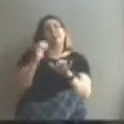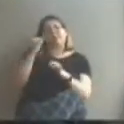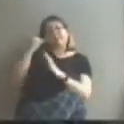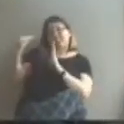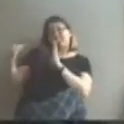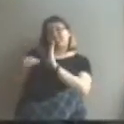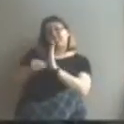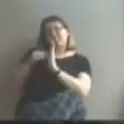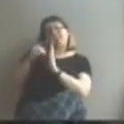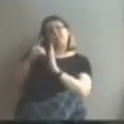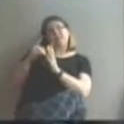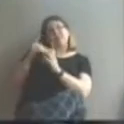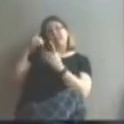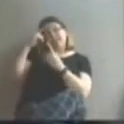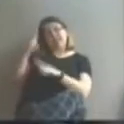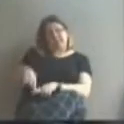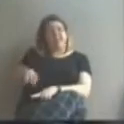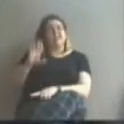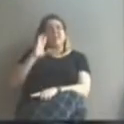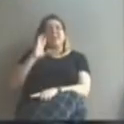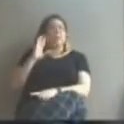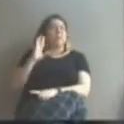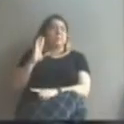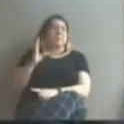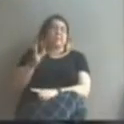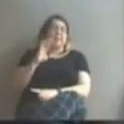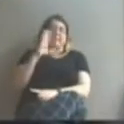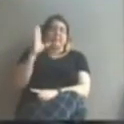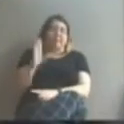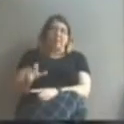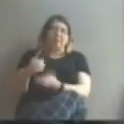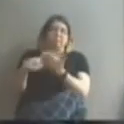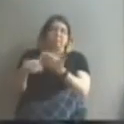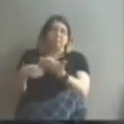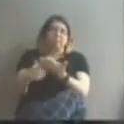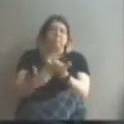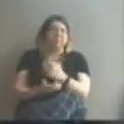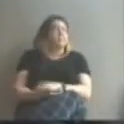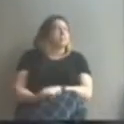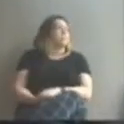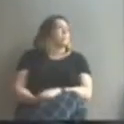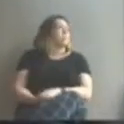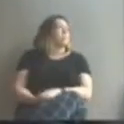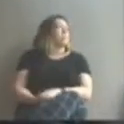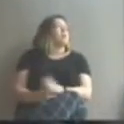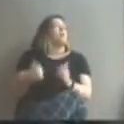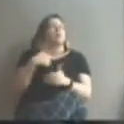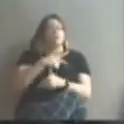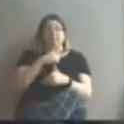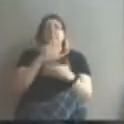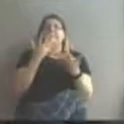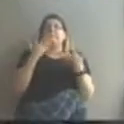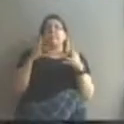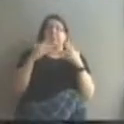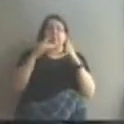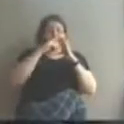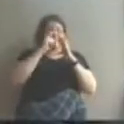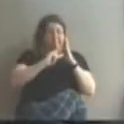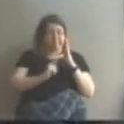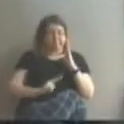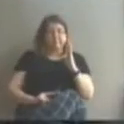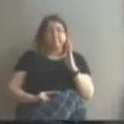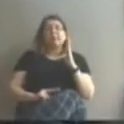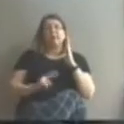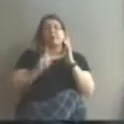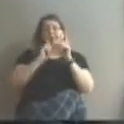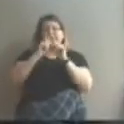consent calendar, we all know it would have been brought down. So we have been given homework on this. We've all had a chance to look through the